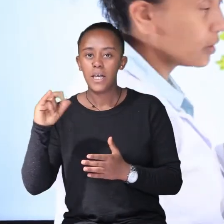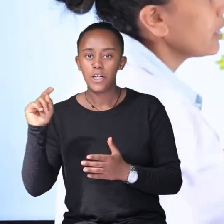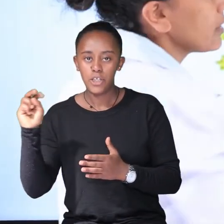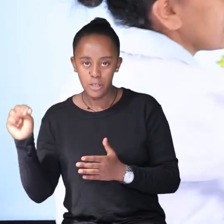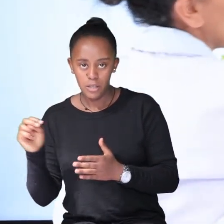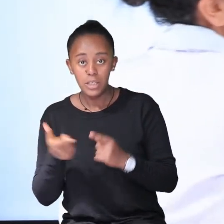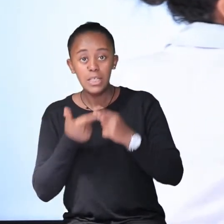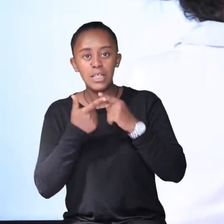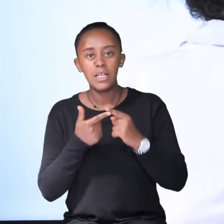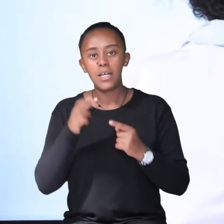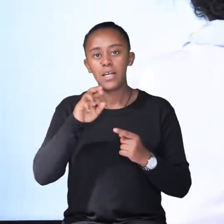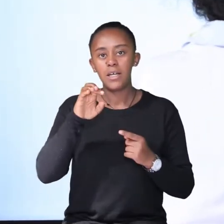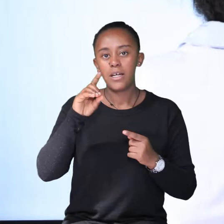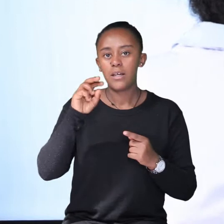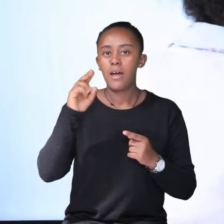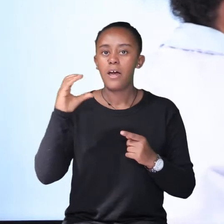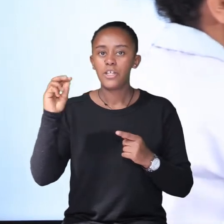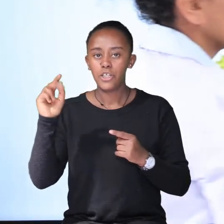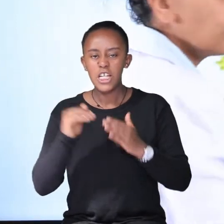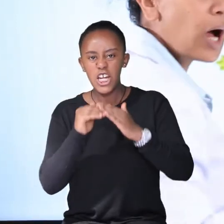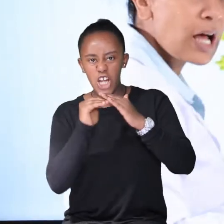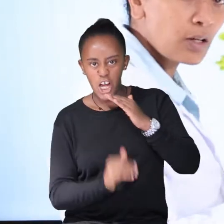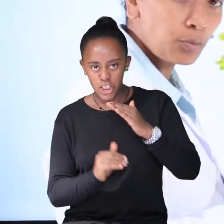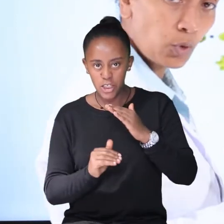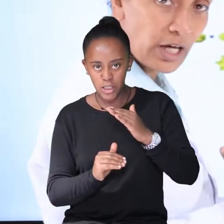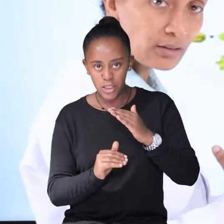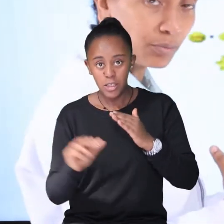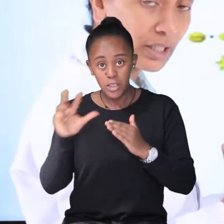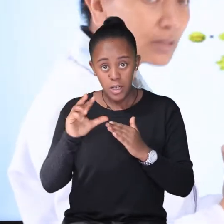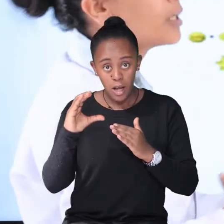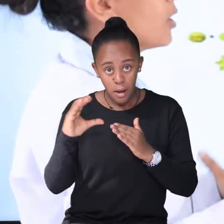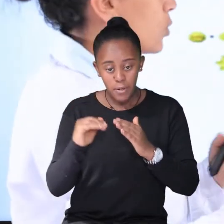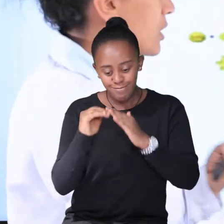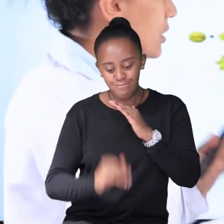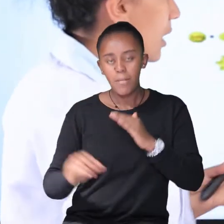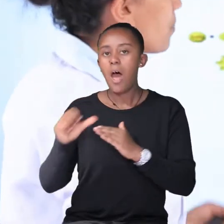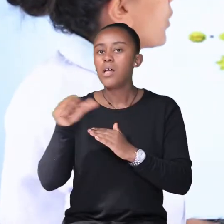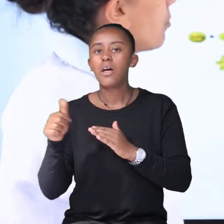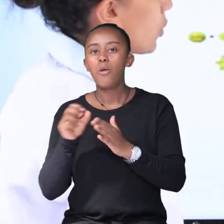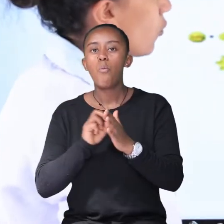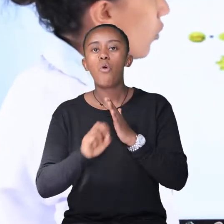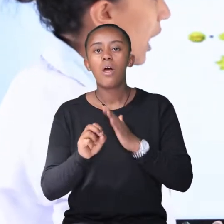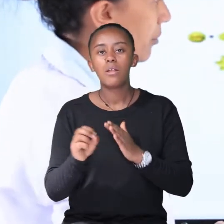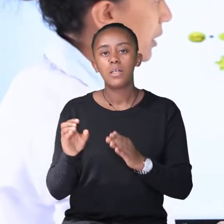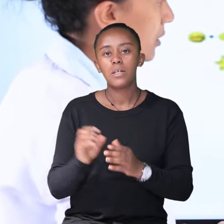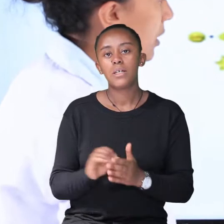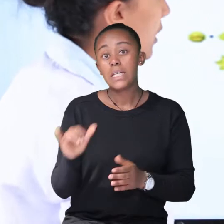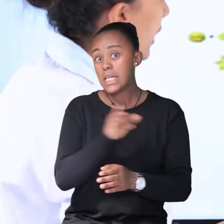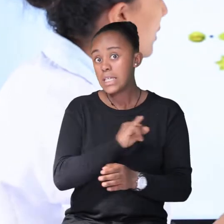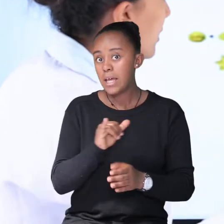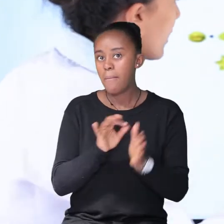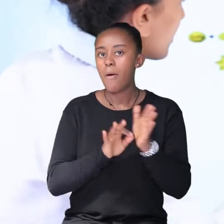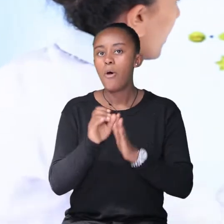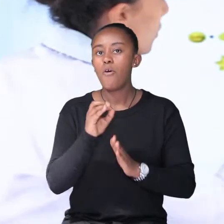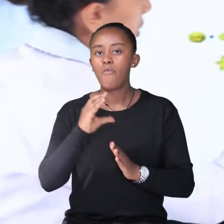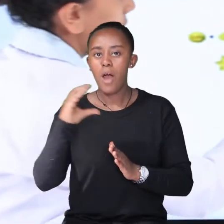reduction. The 3-carbon sugar reduced into other product, but with the same number of carbon. And